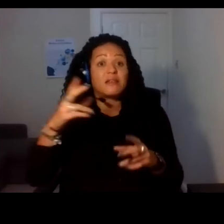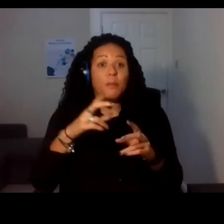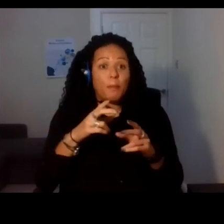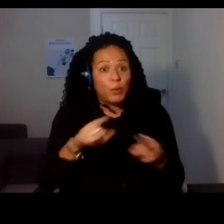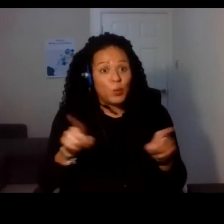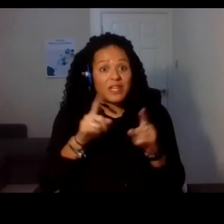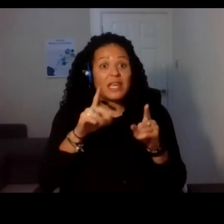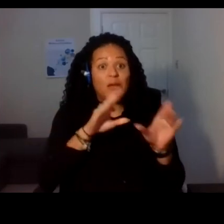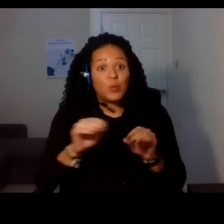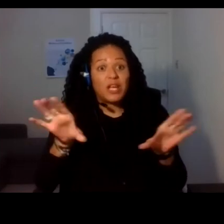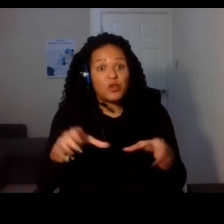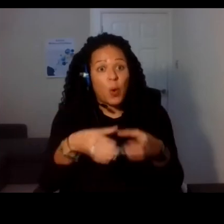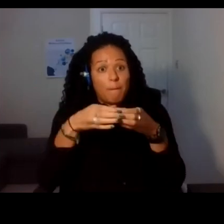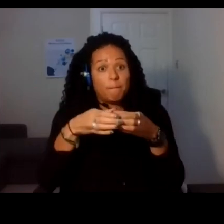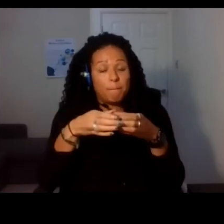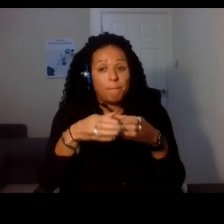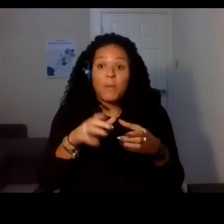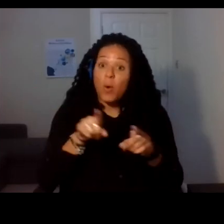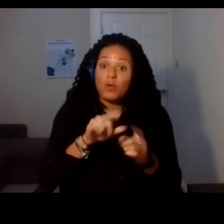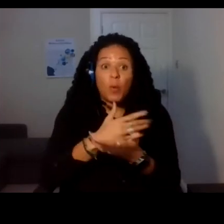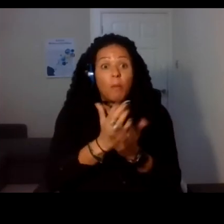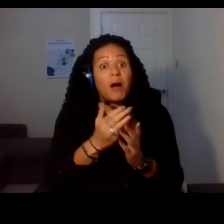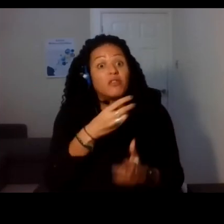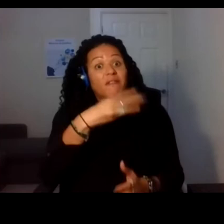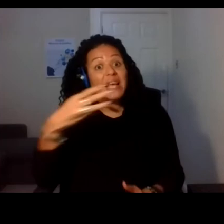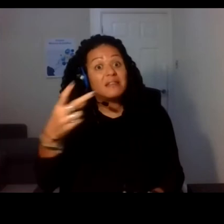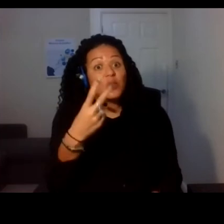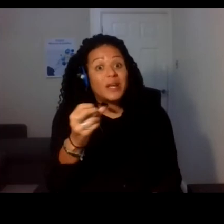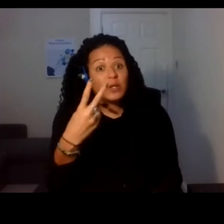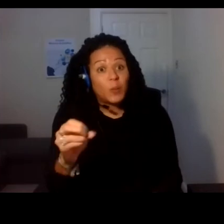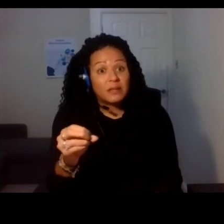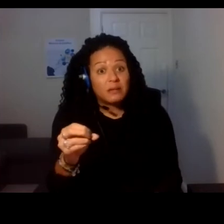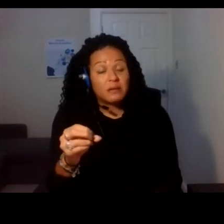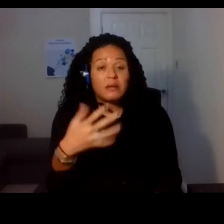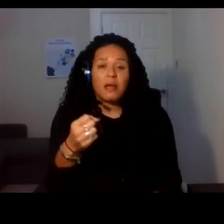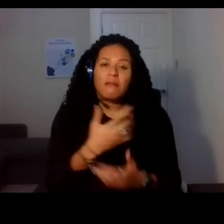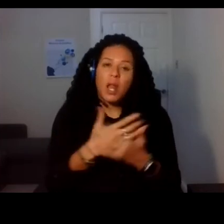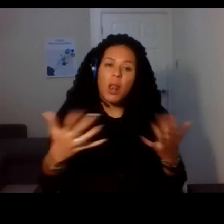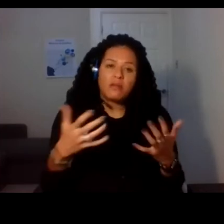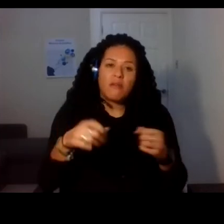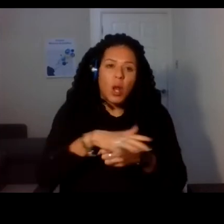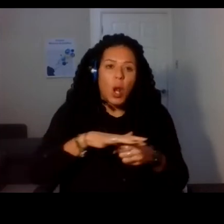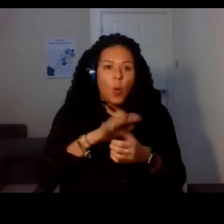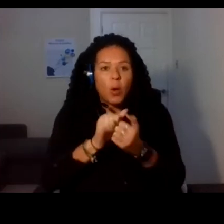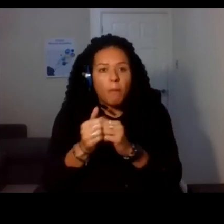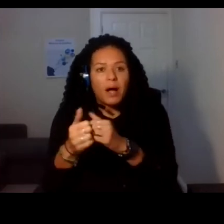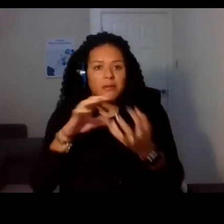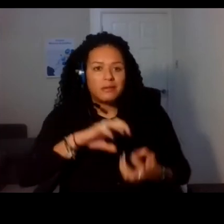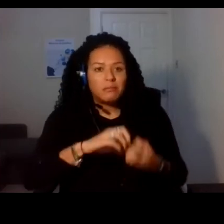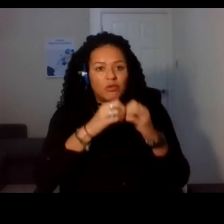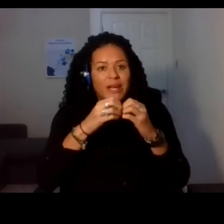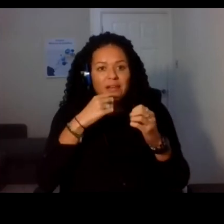Hub, and it's part of Essex 2020 and has many local partners creatively and